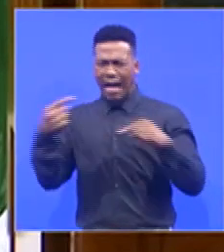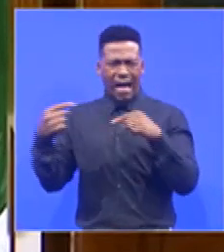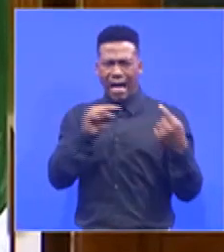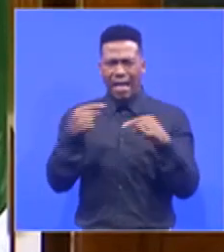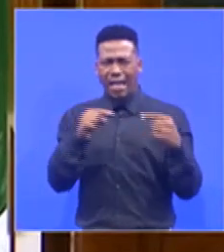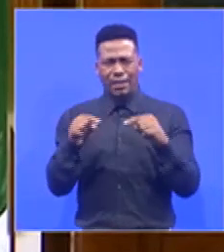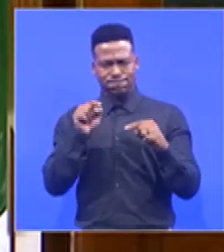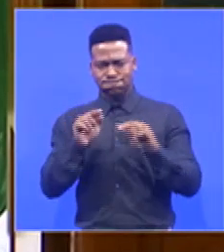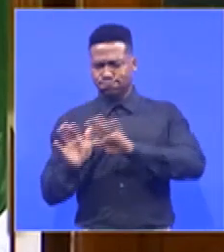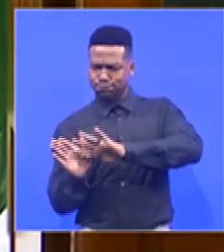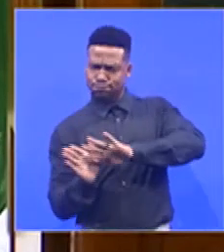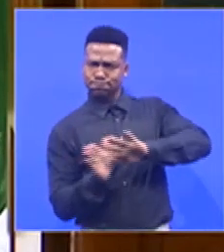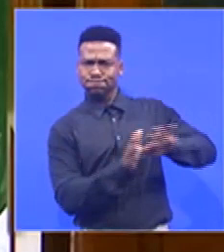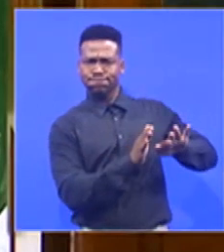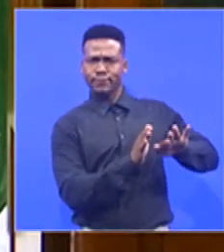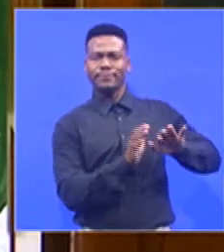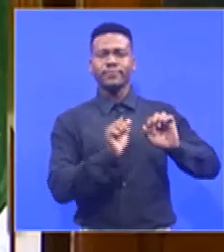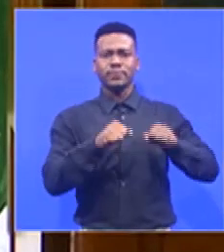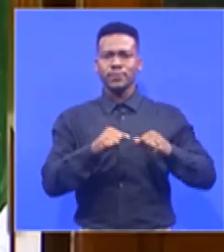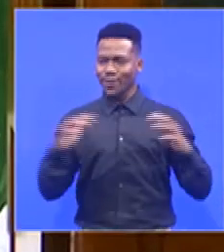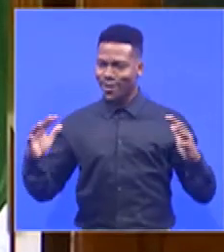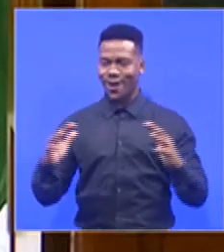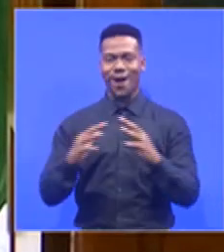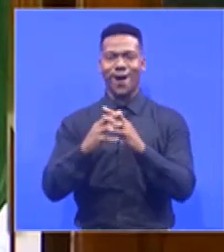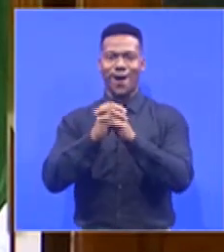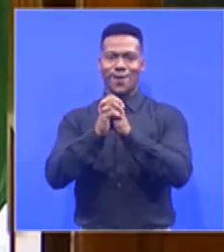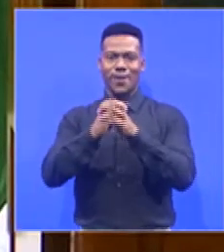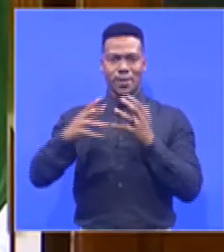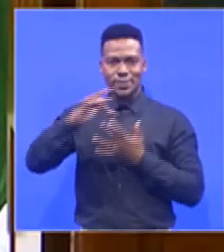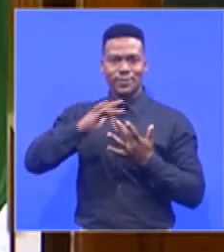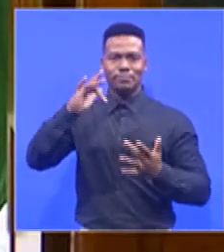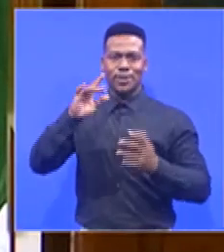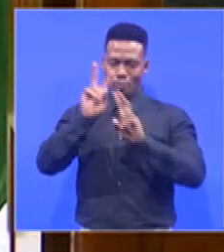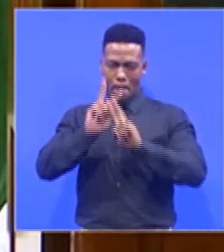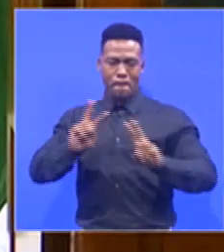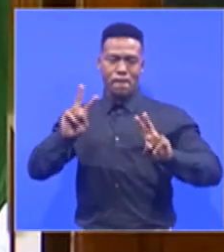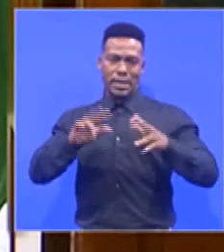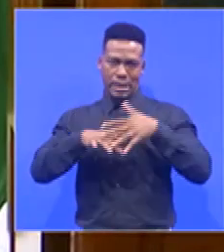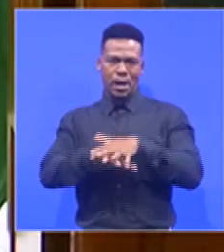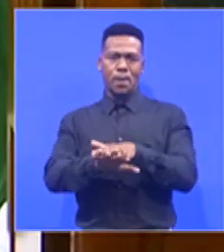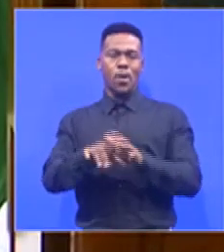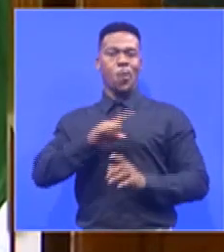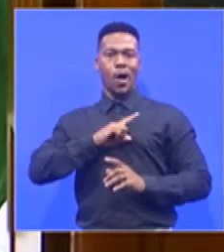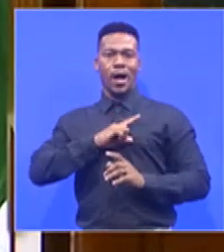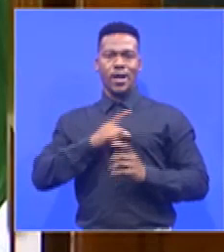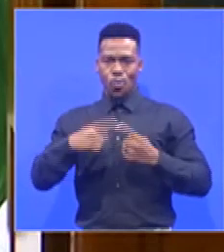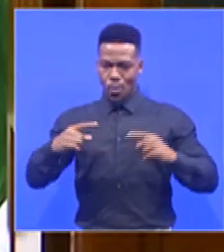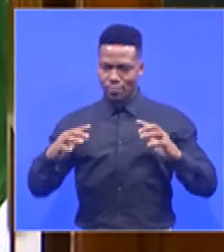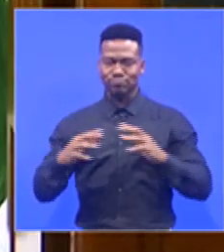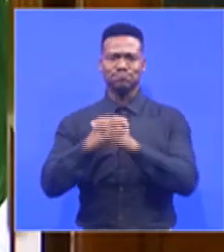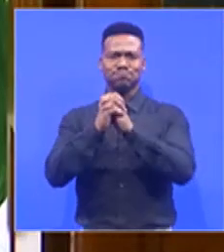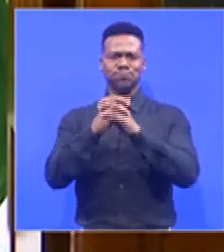disagreements once more and come together in a spirit of harmony, because together we